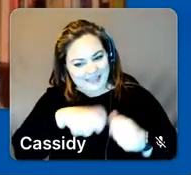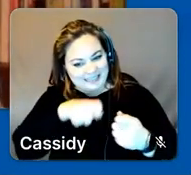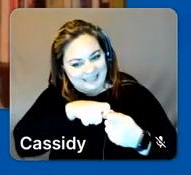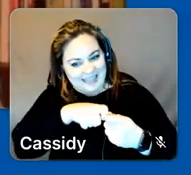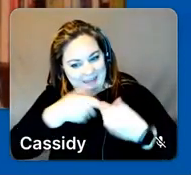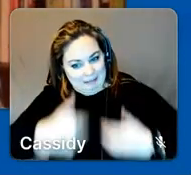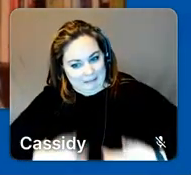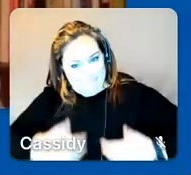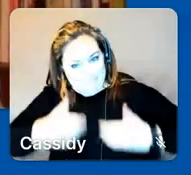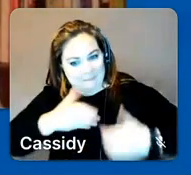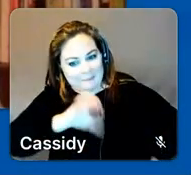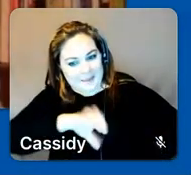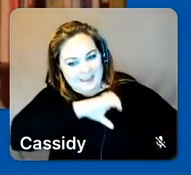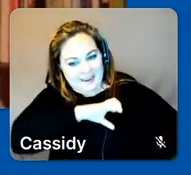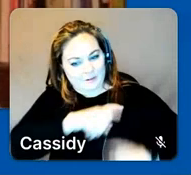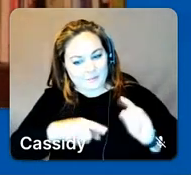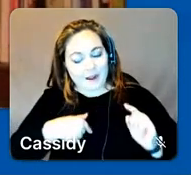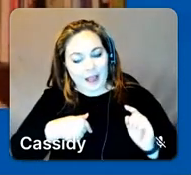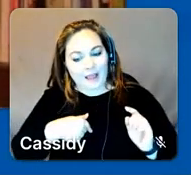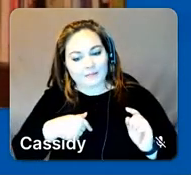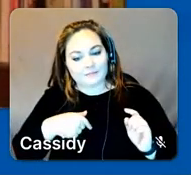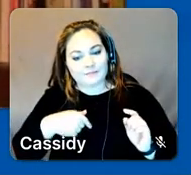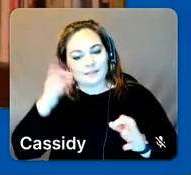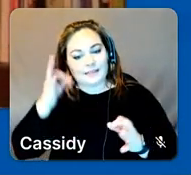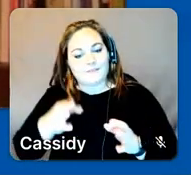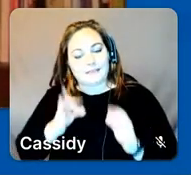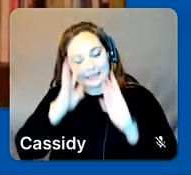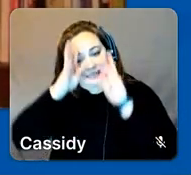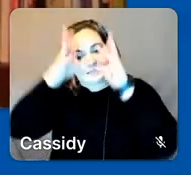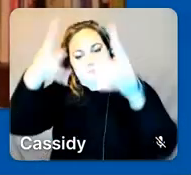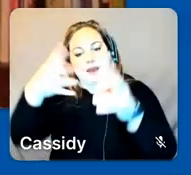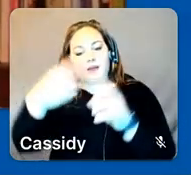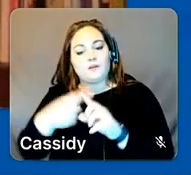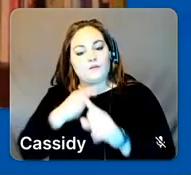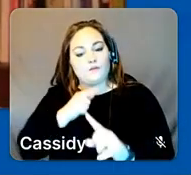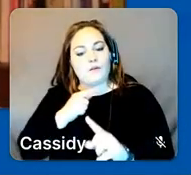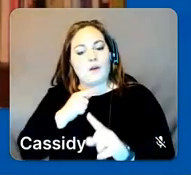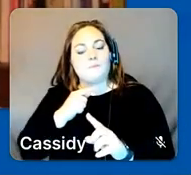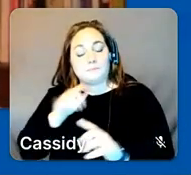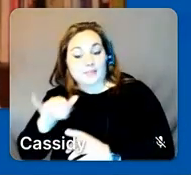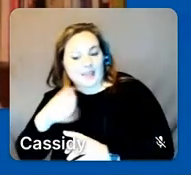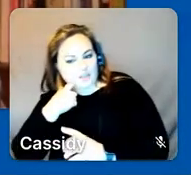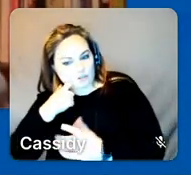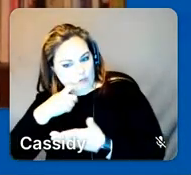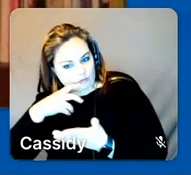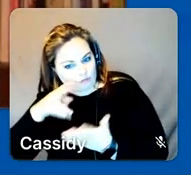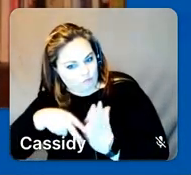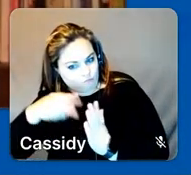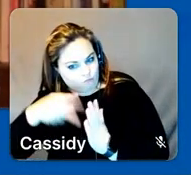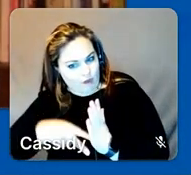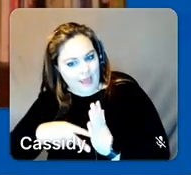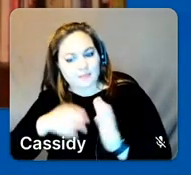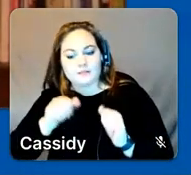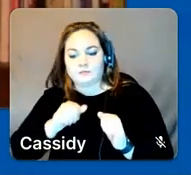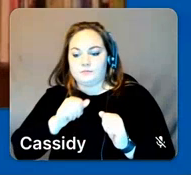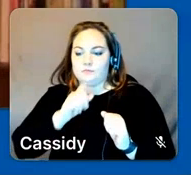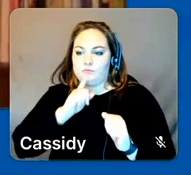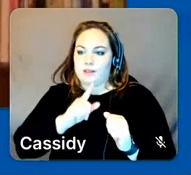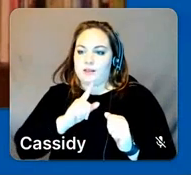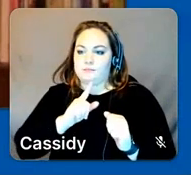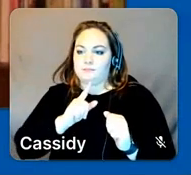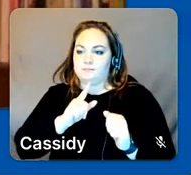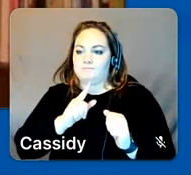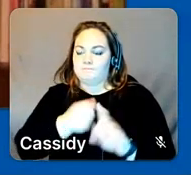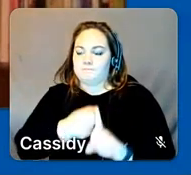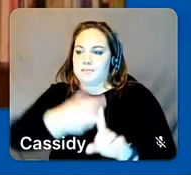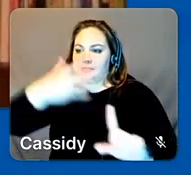certainly I was inspired with The Blue Afternoon That Lasted Forever to really build on that relationship with my